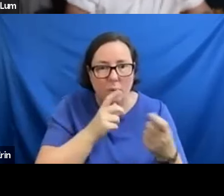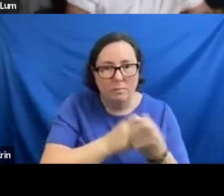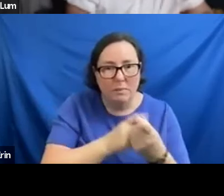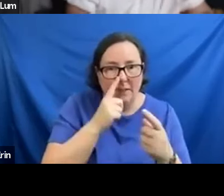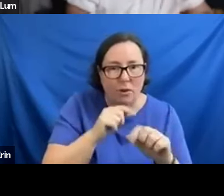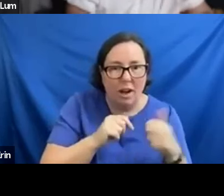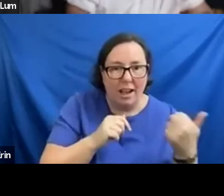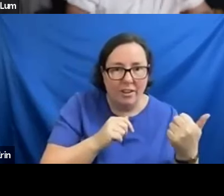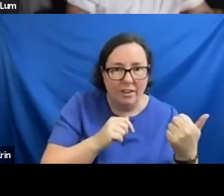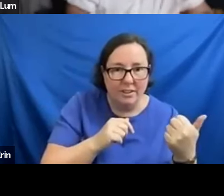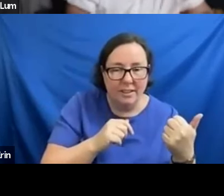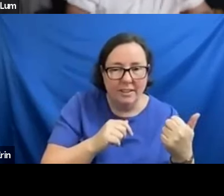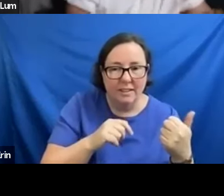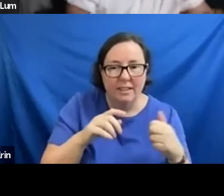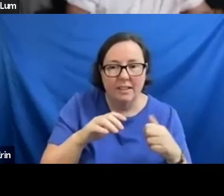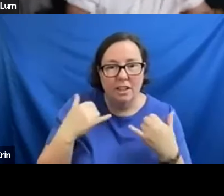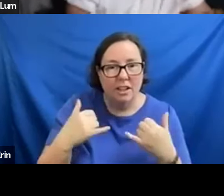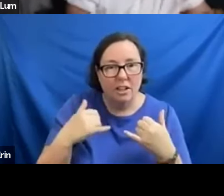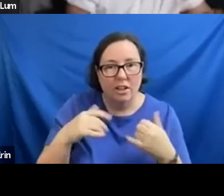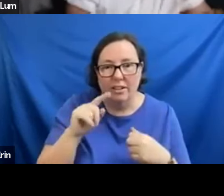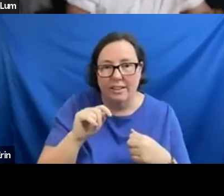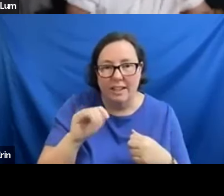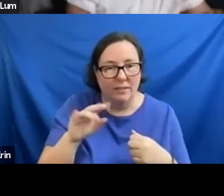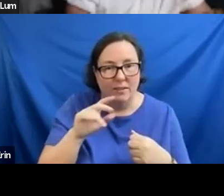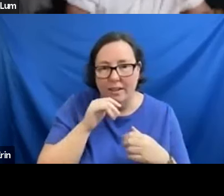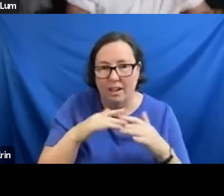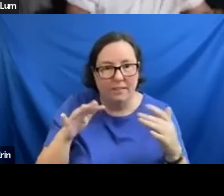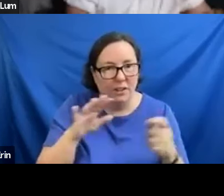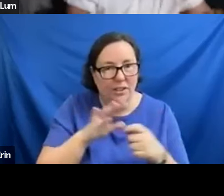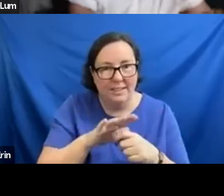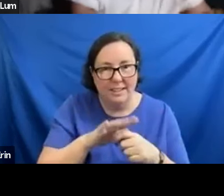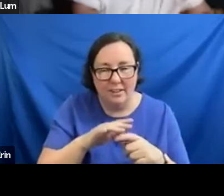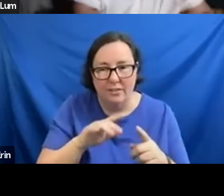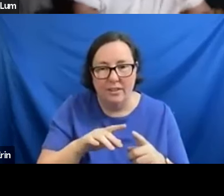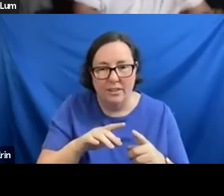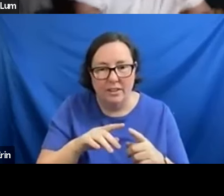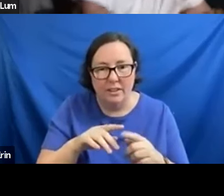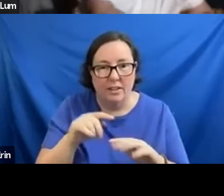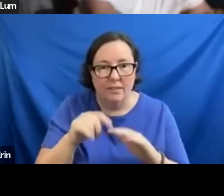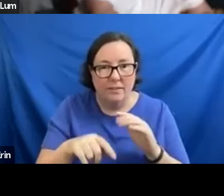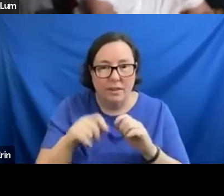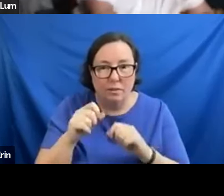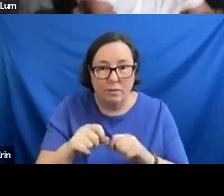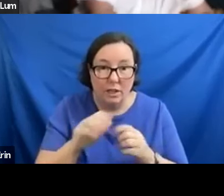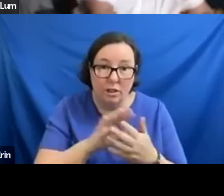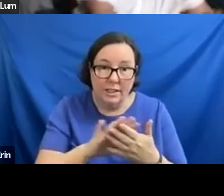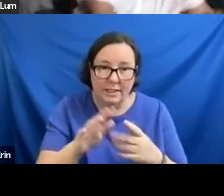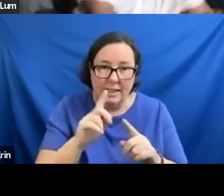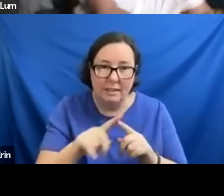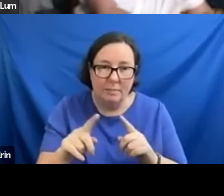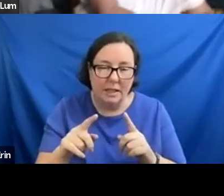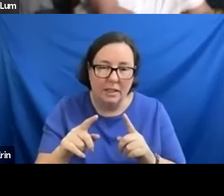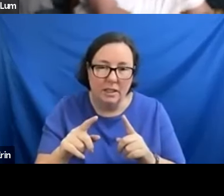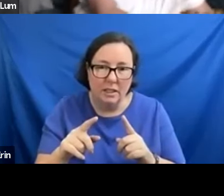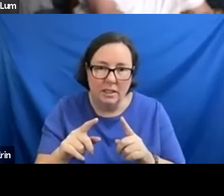others? The current task force is not professional enough. For example, academic rigor is taught very often, but few of them